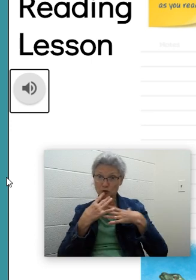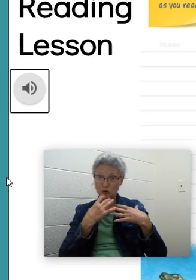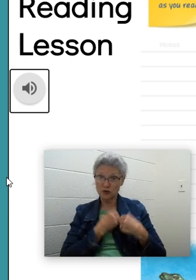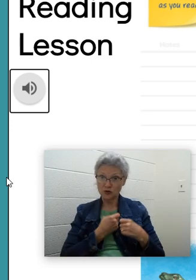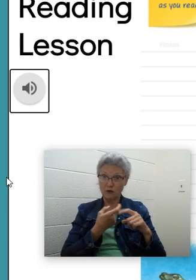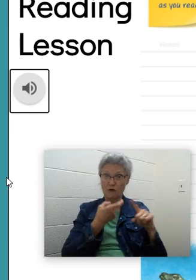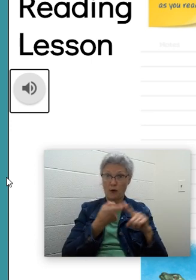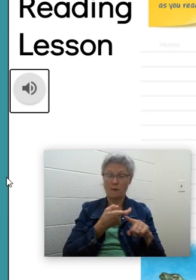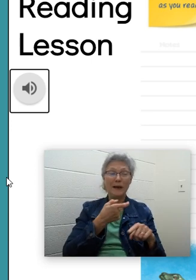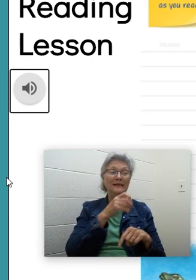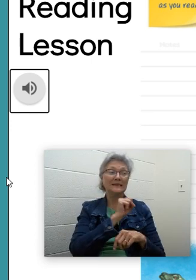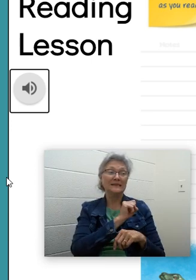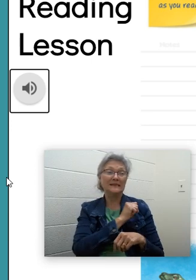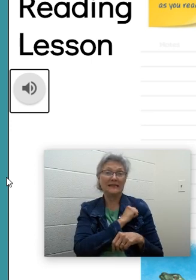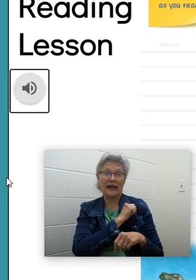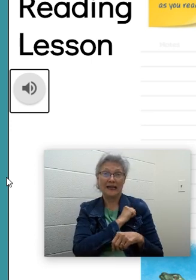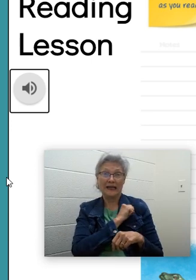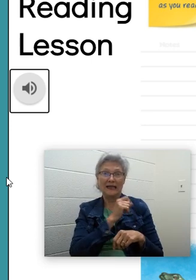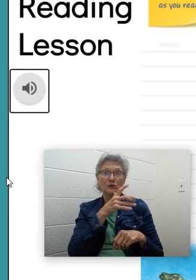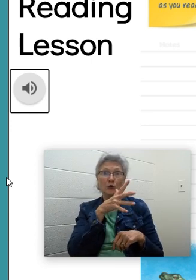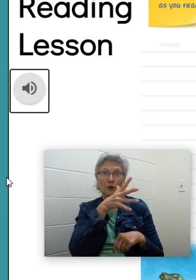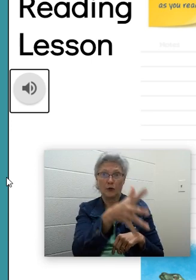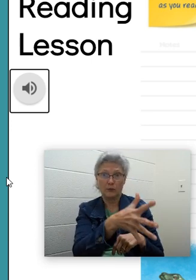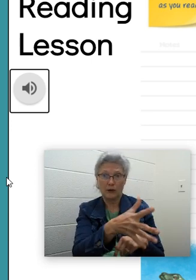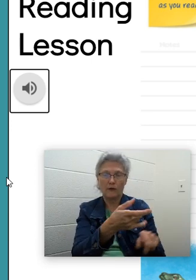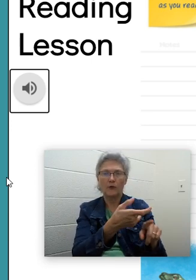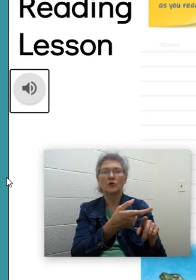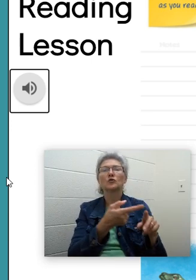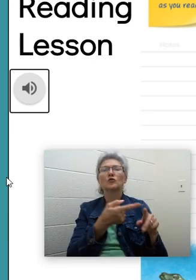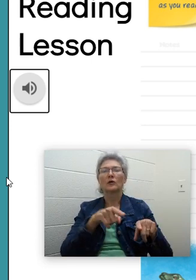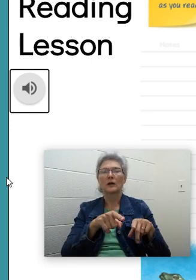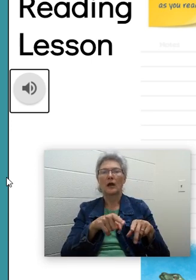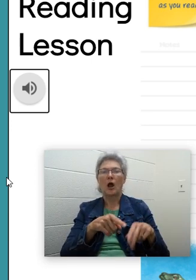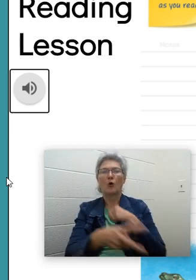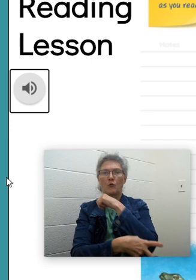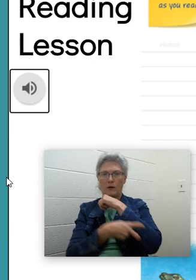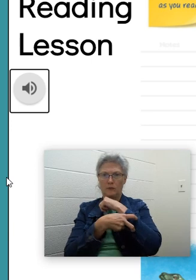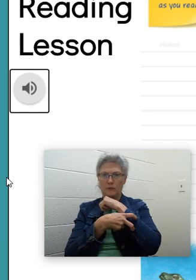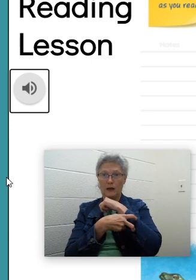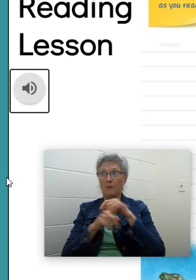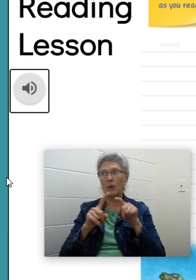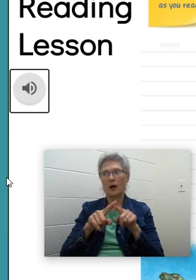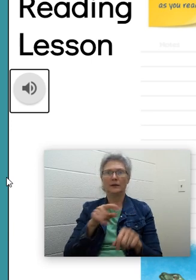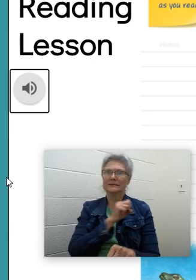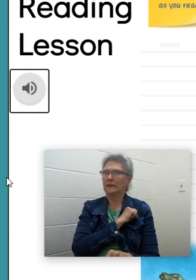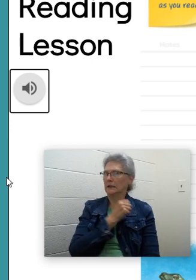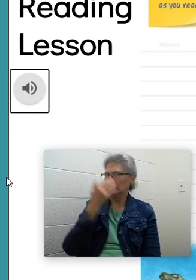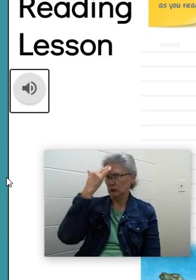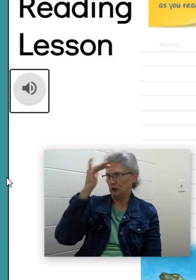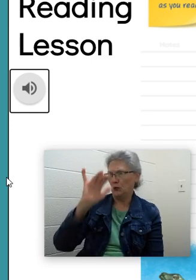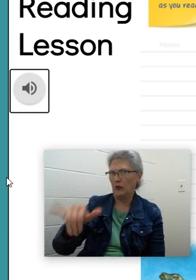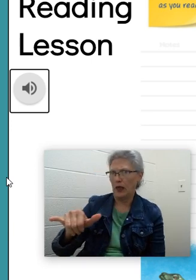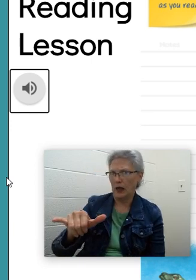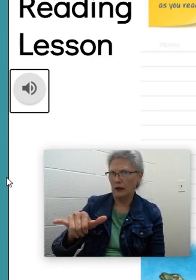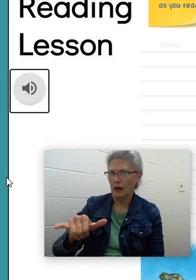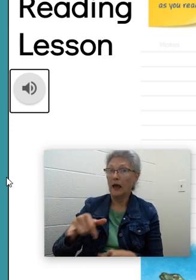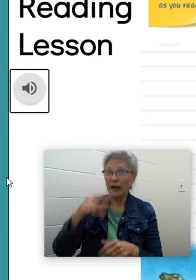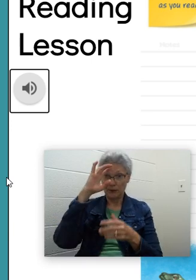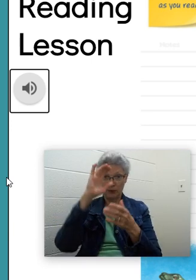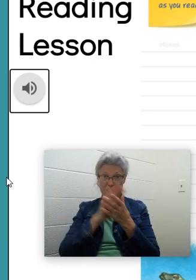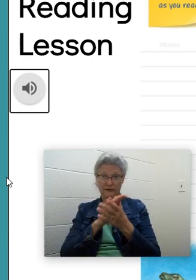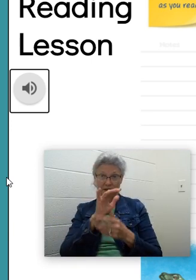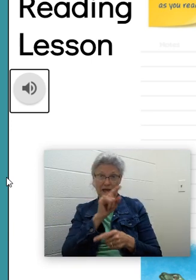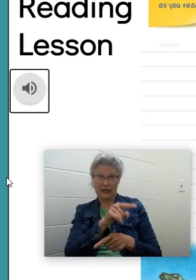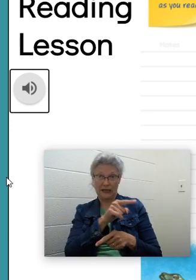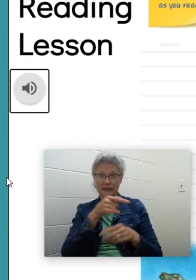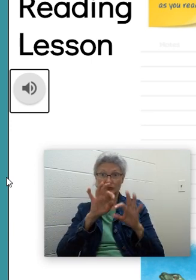robbery. However, Stanley does not know this when we meet him in the following passage. What he does know, or believe, is that